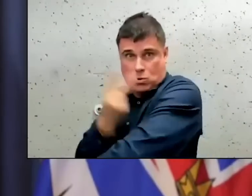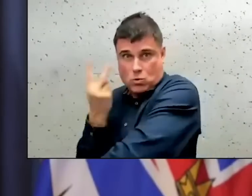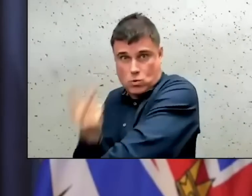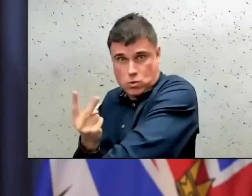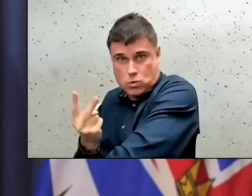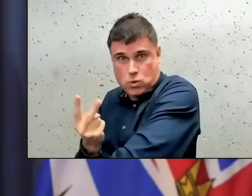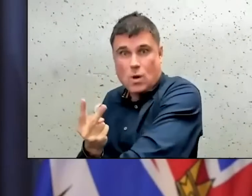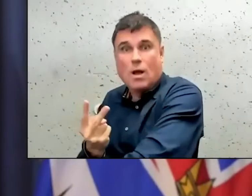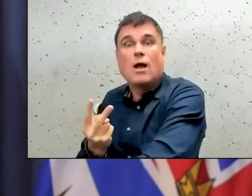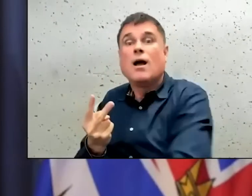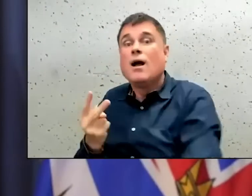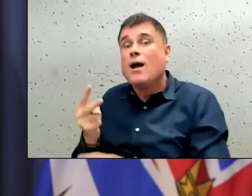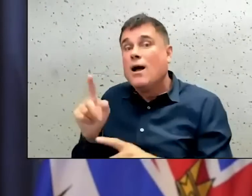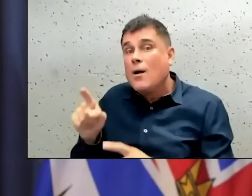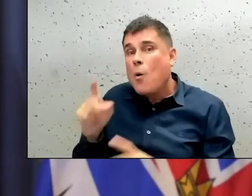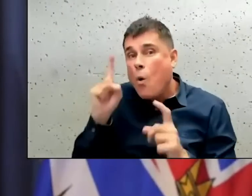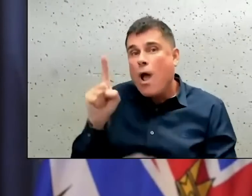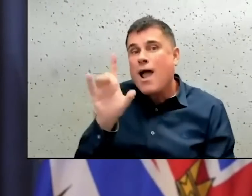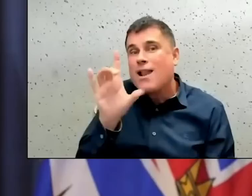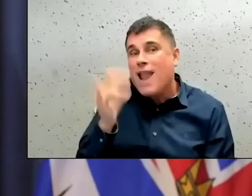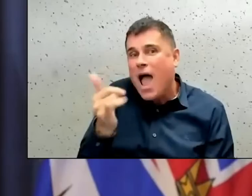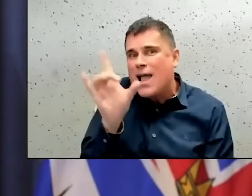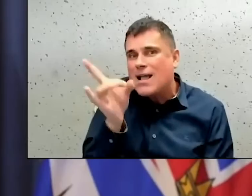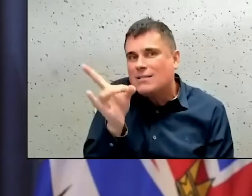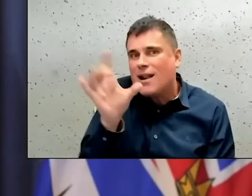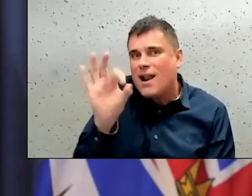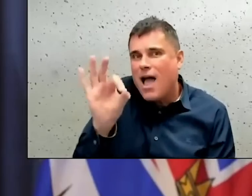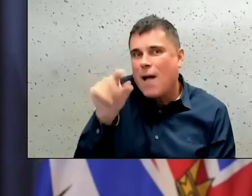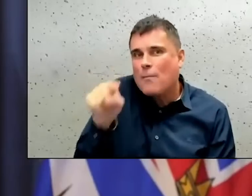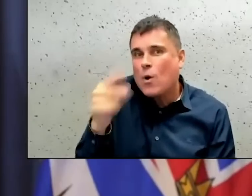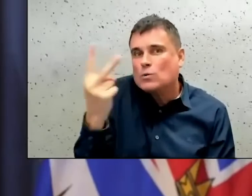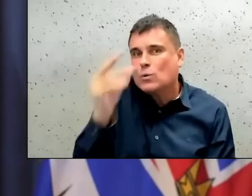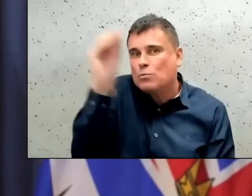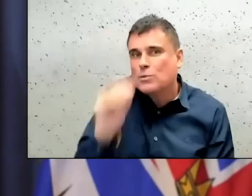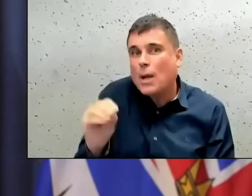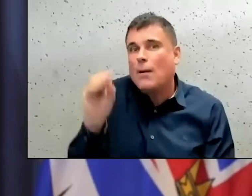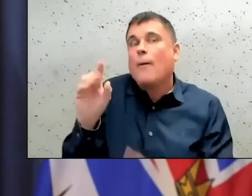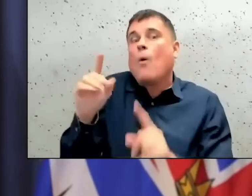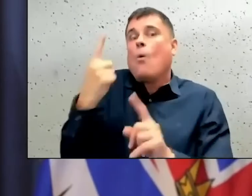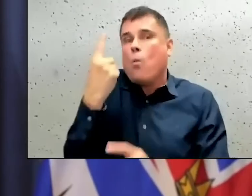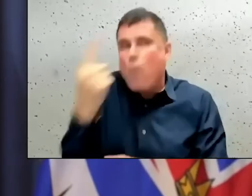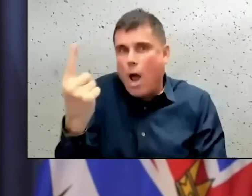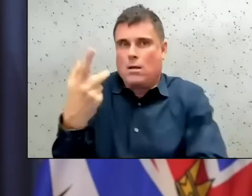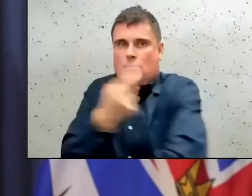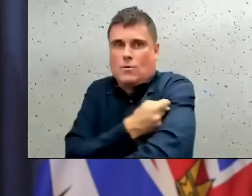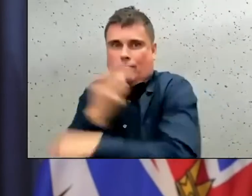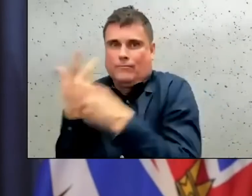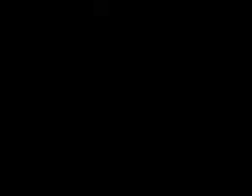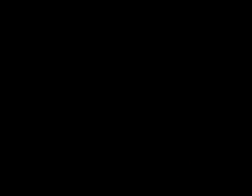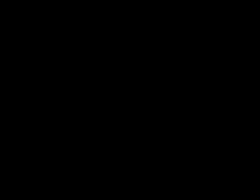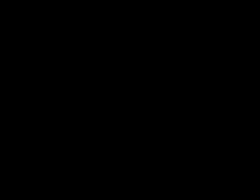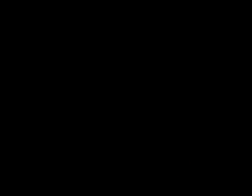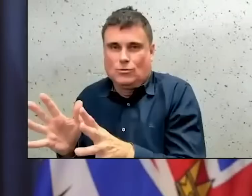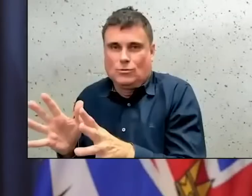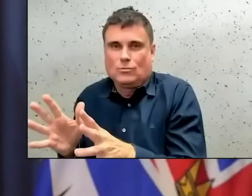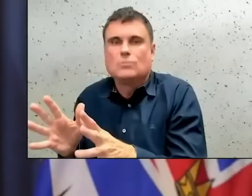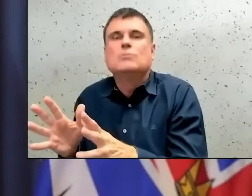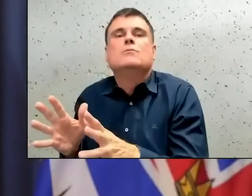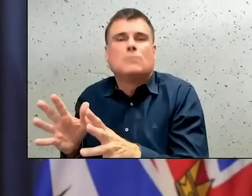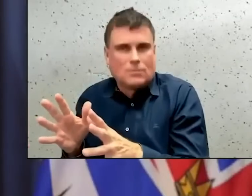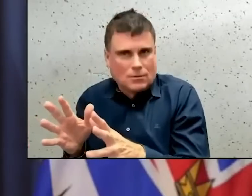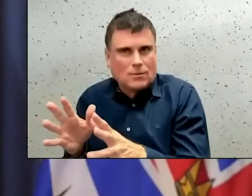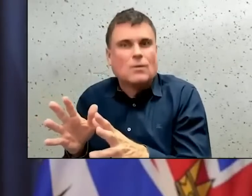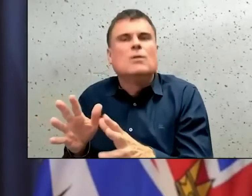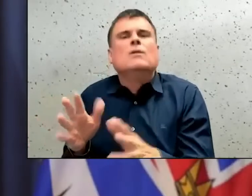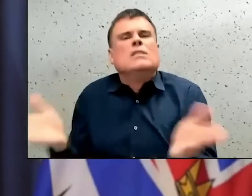89.2% of people who've received their first dose immunization over 12 from COVID-19, and to get vaccinated a second, join the